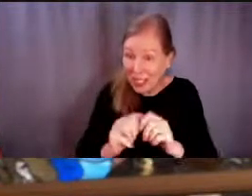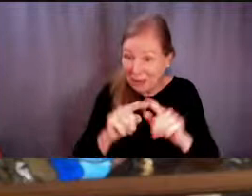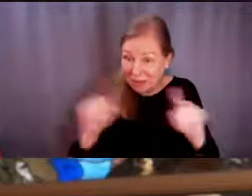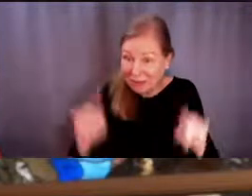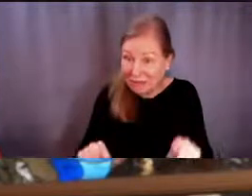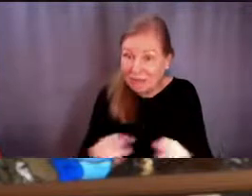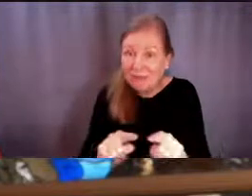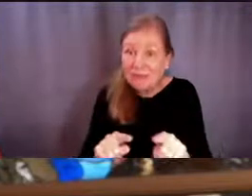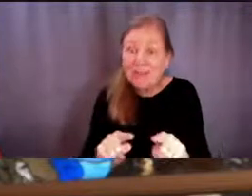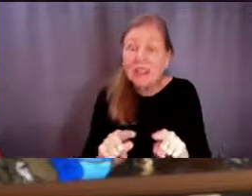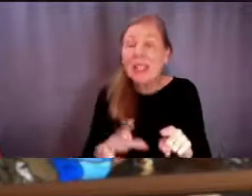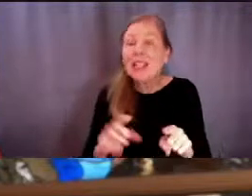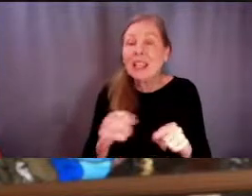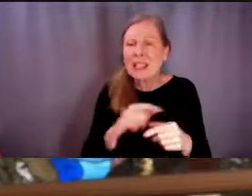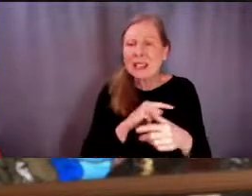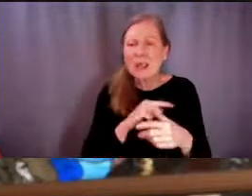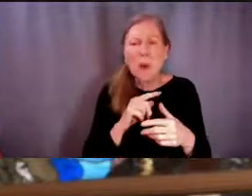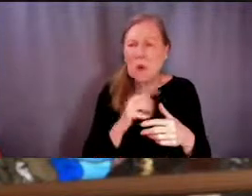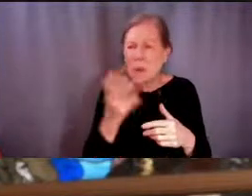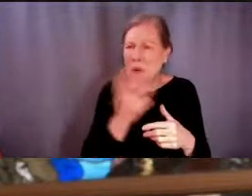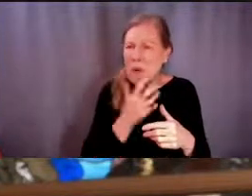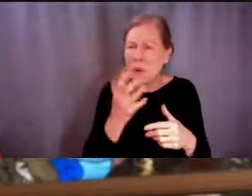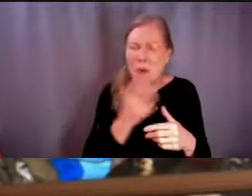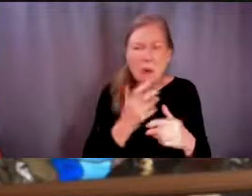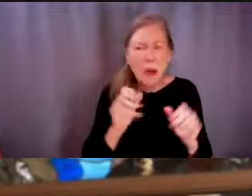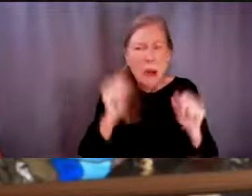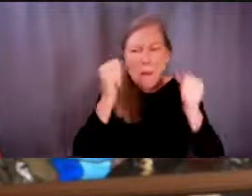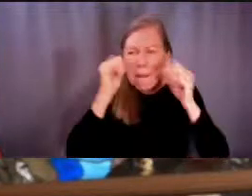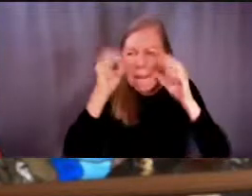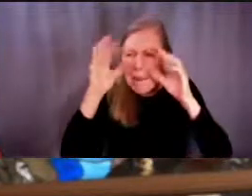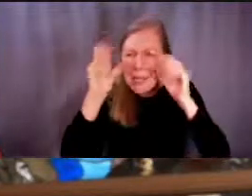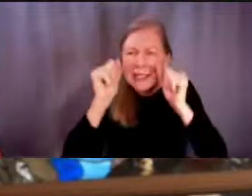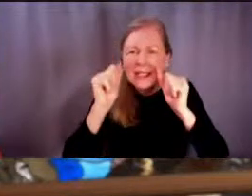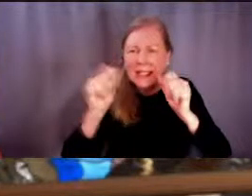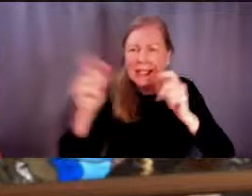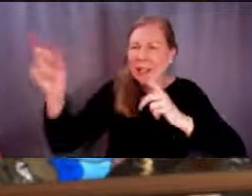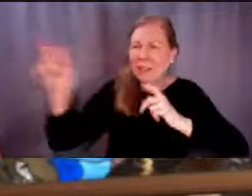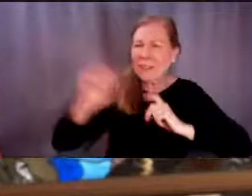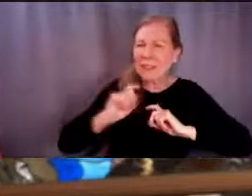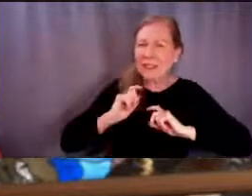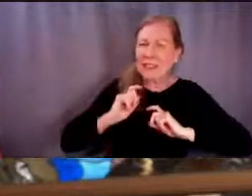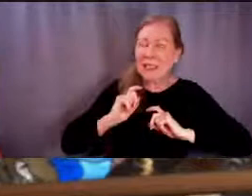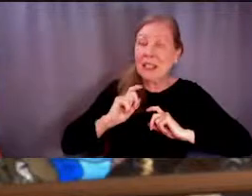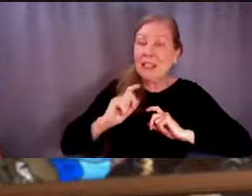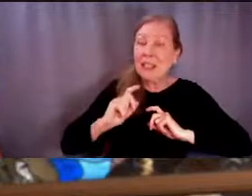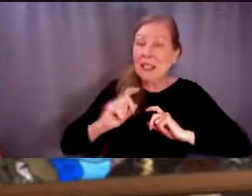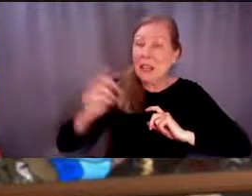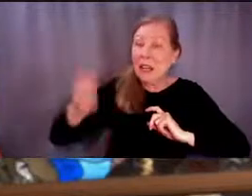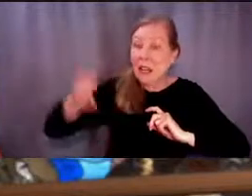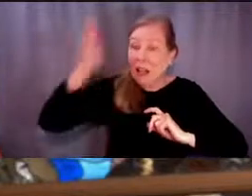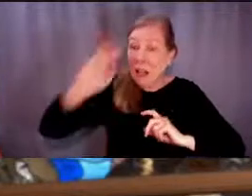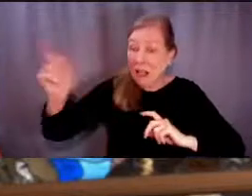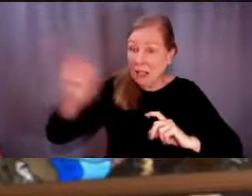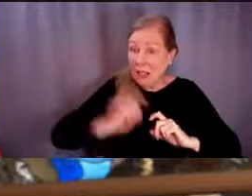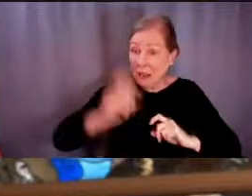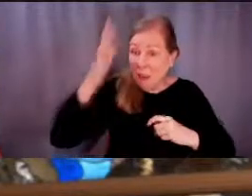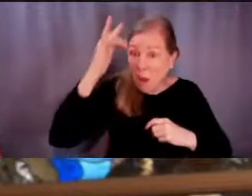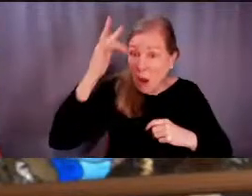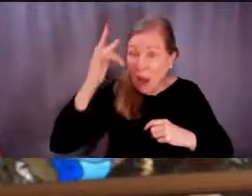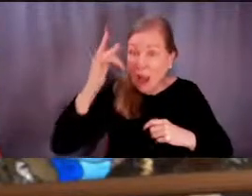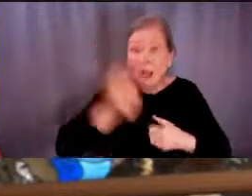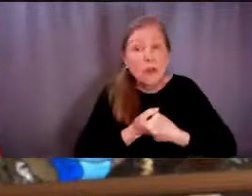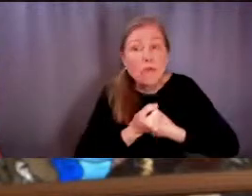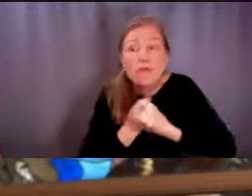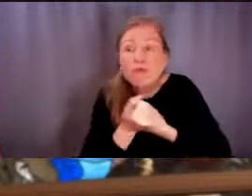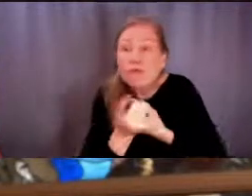Because these are amazing gifts. God has given us not only to express ourselves, but there are also ways that God